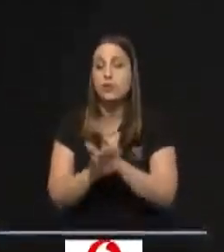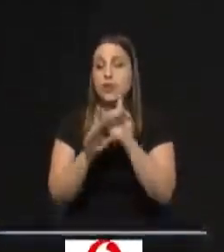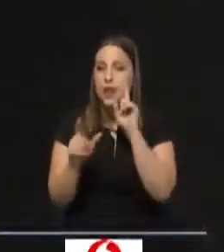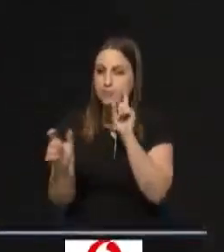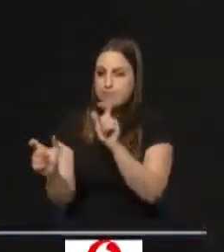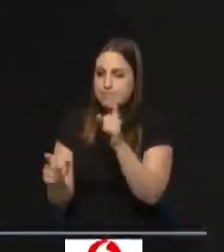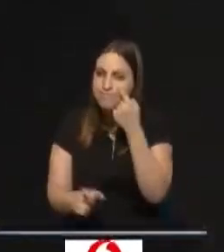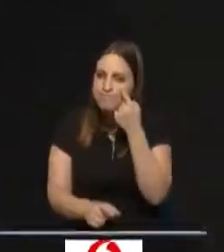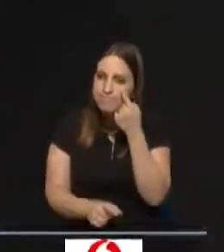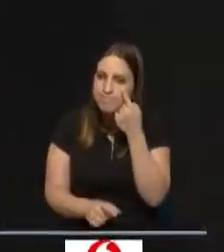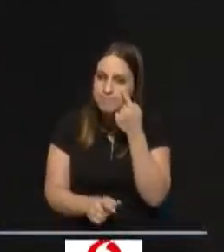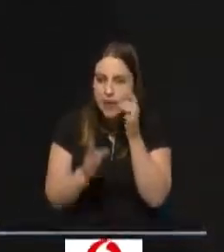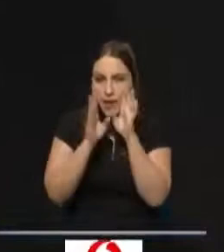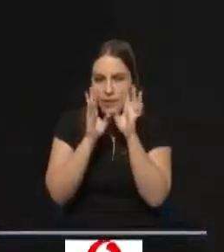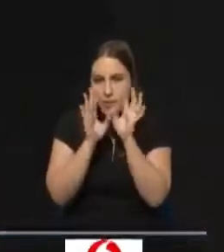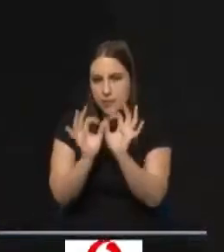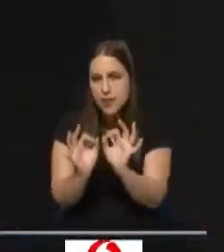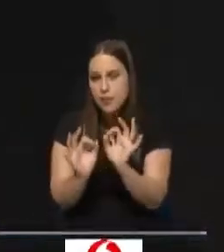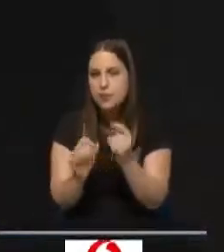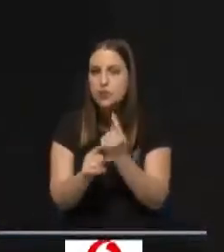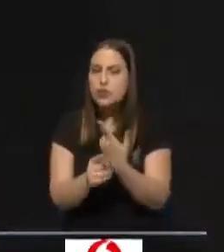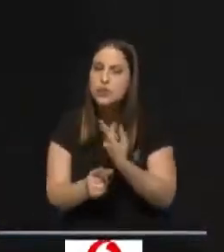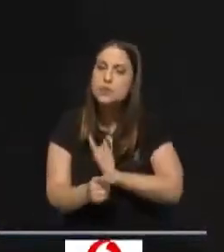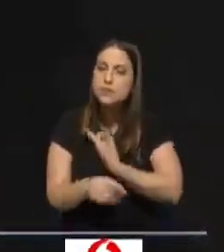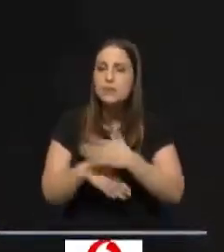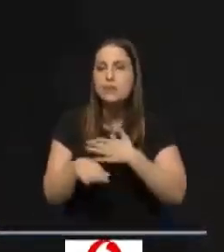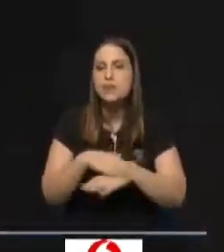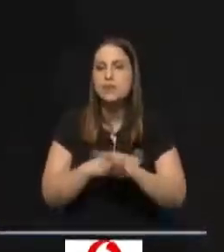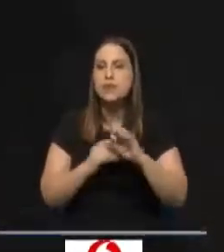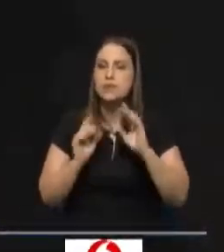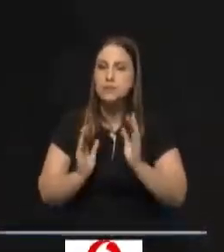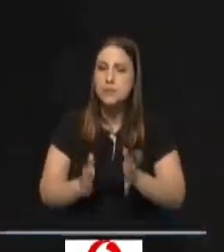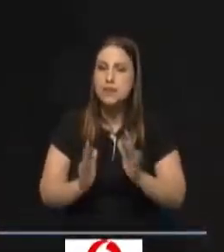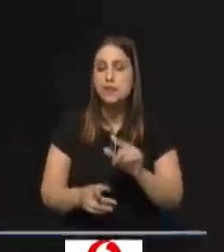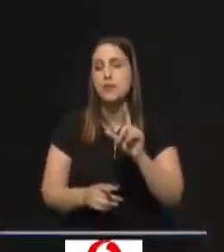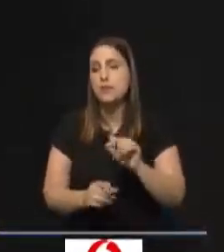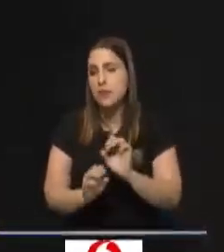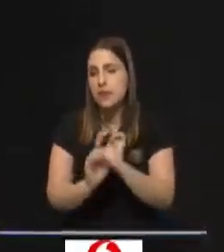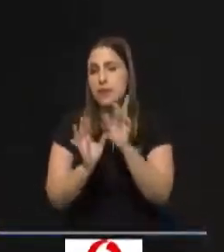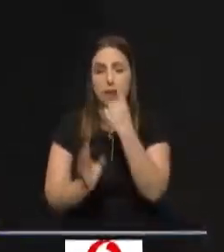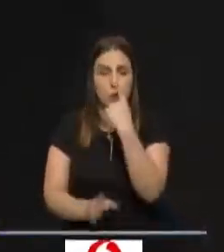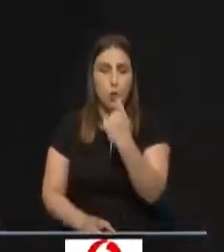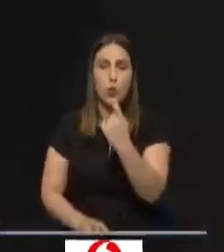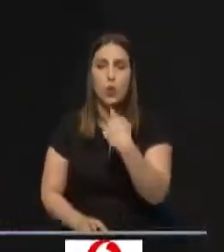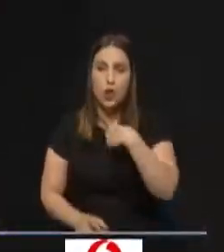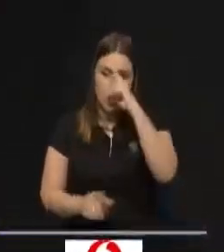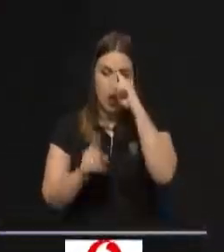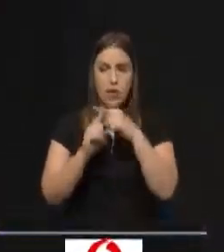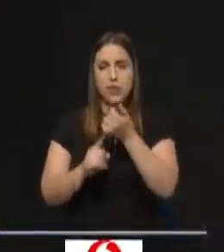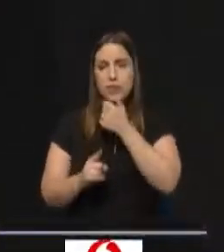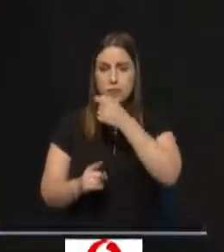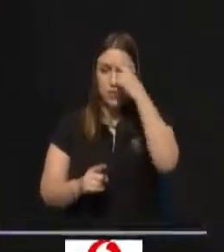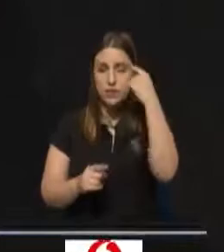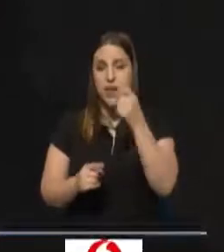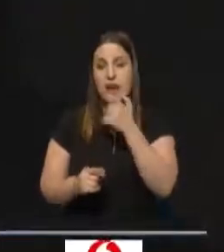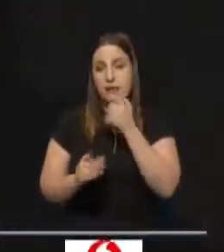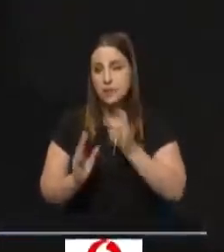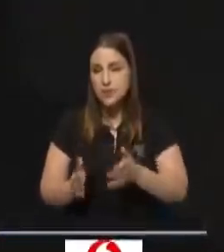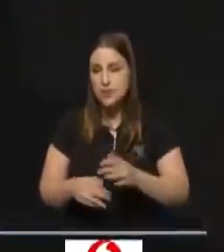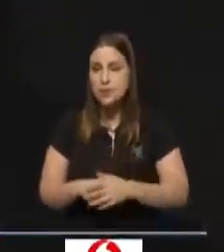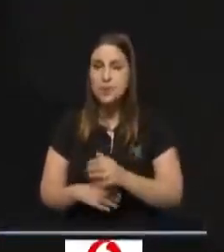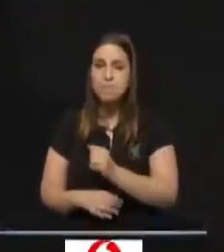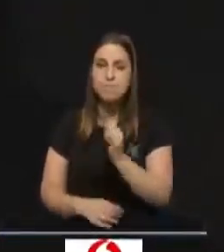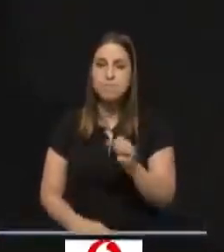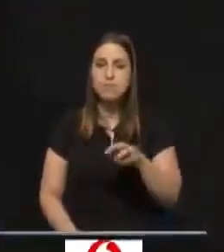And we will monitor closely what we need to do and we shall have the courage to make